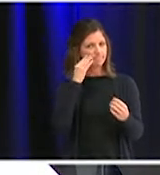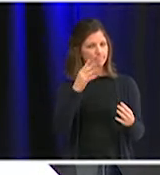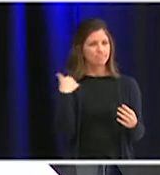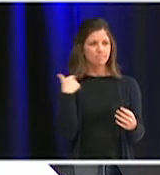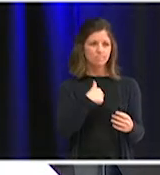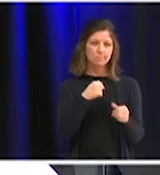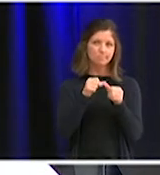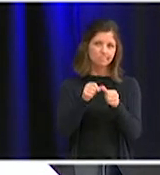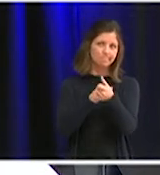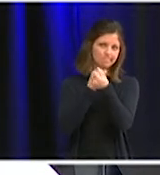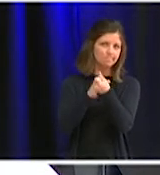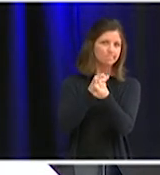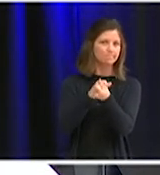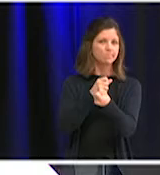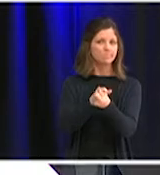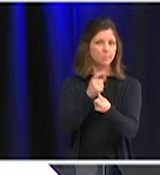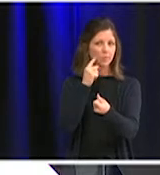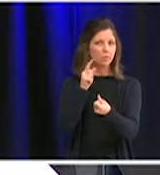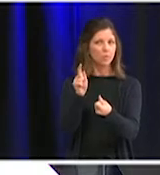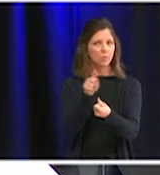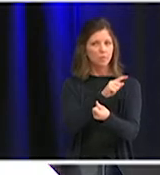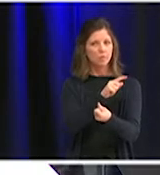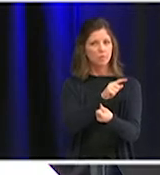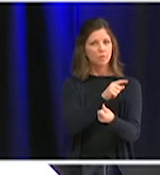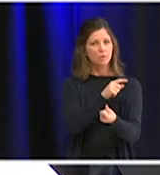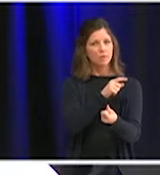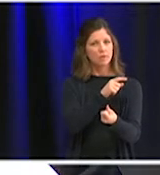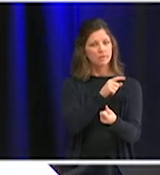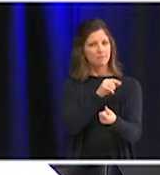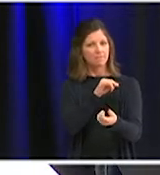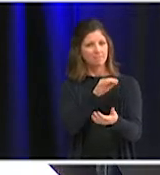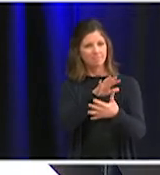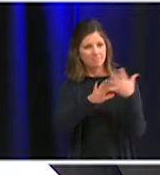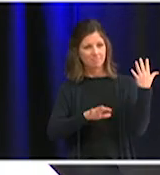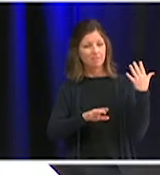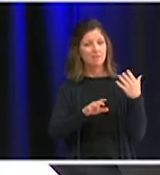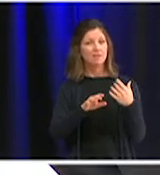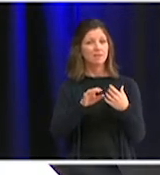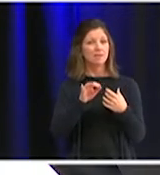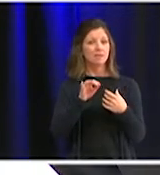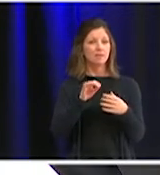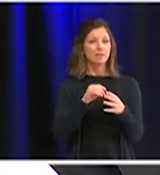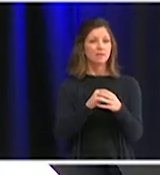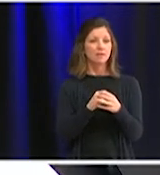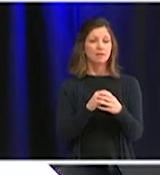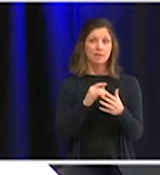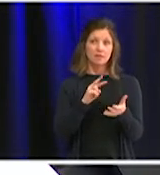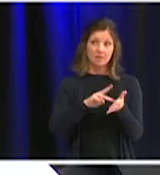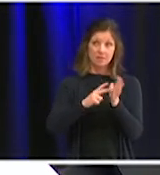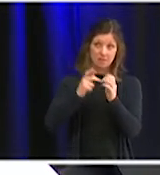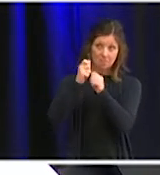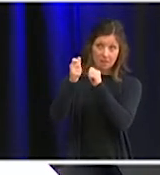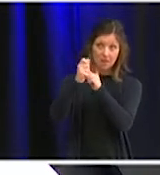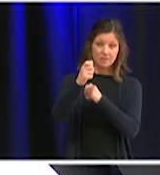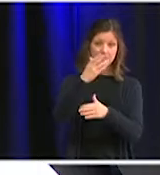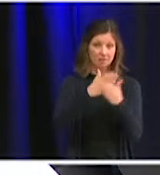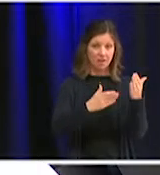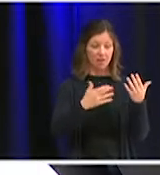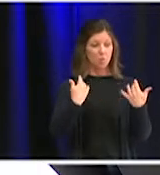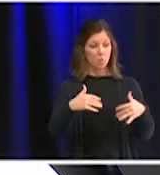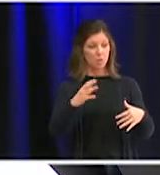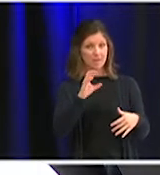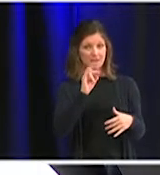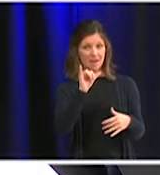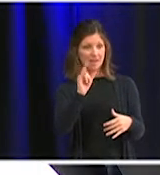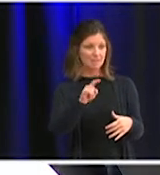Those unfunded mandates will come to us and make things more unaffordable for the county and also